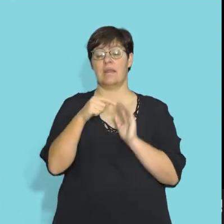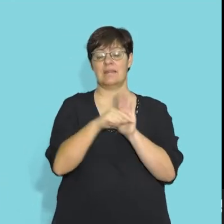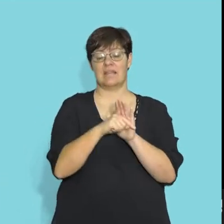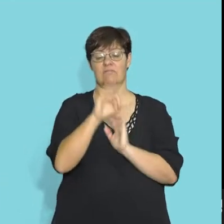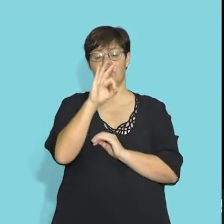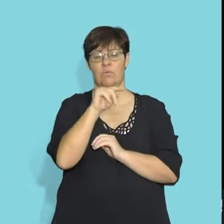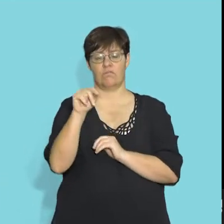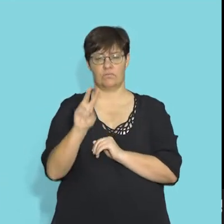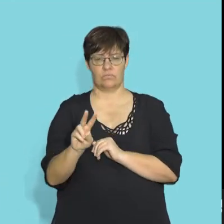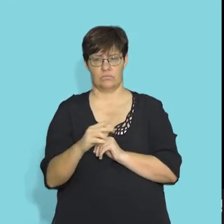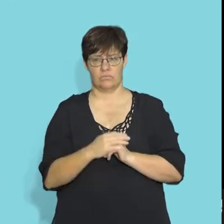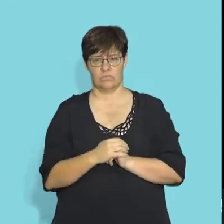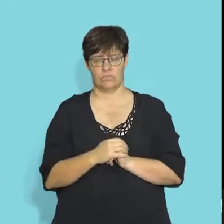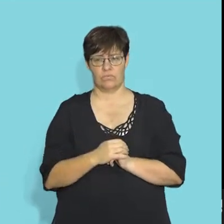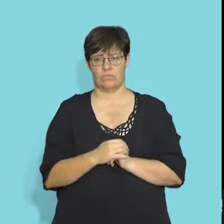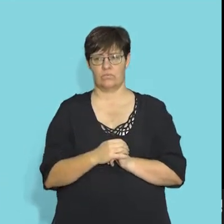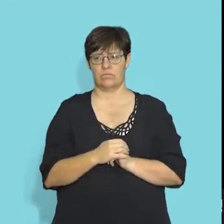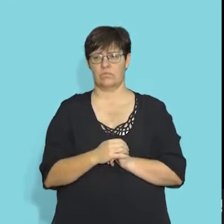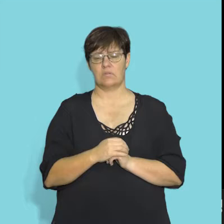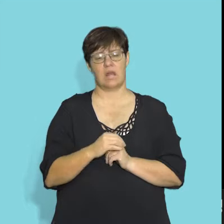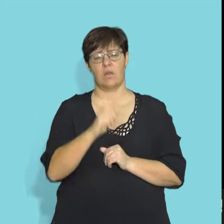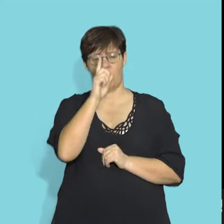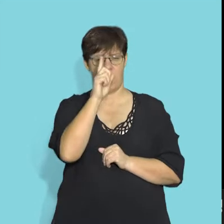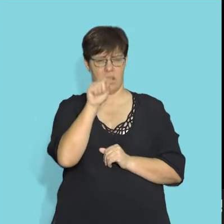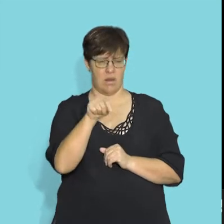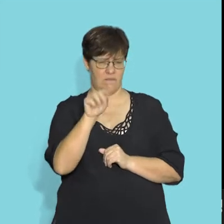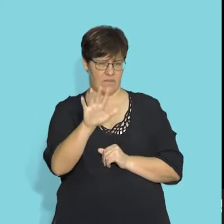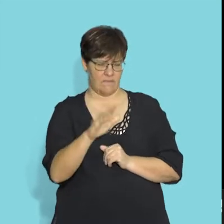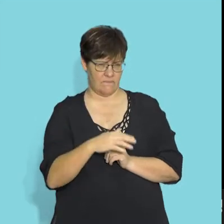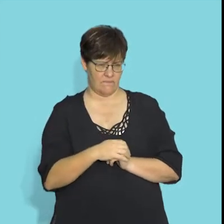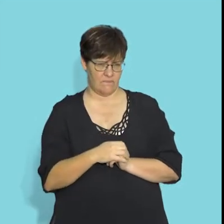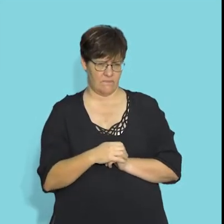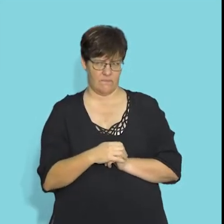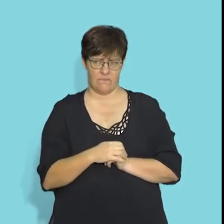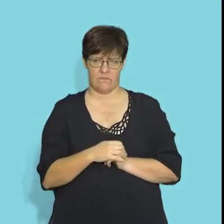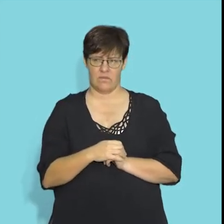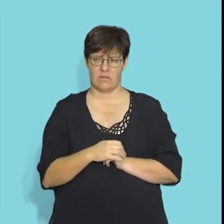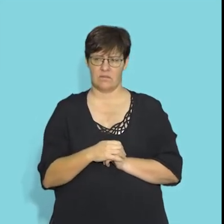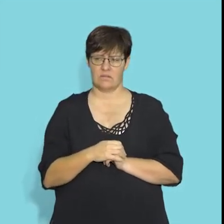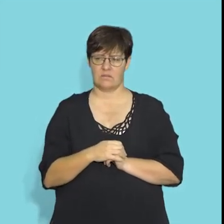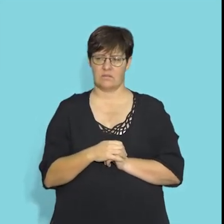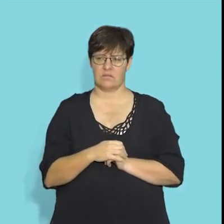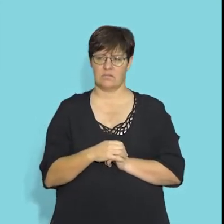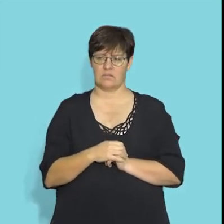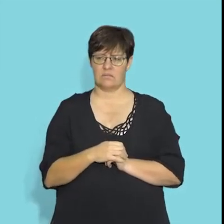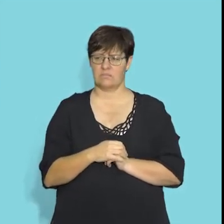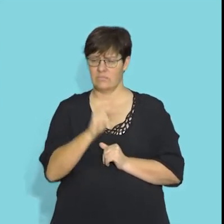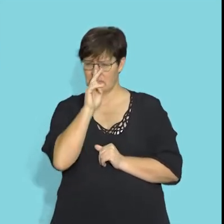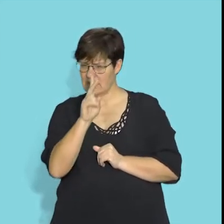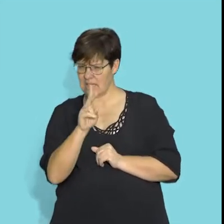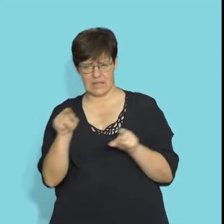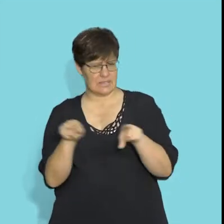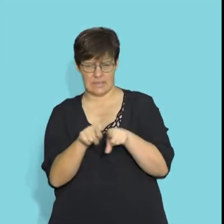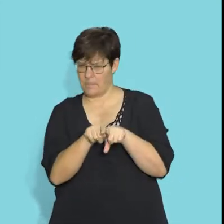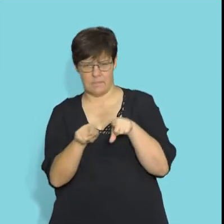2. What is that? That's negative 1.5. I'm going to leave it as negative 3 over 2. But does everybody see